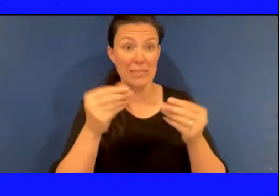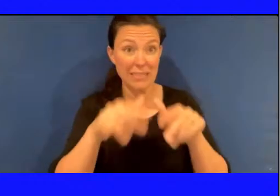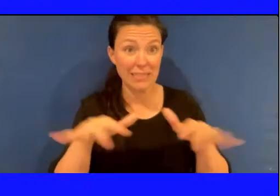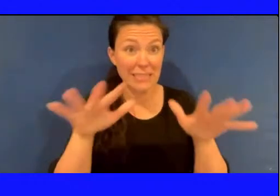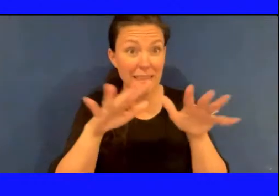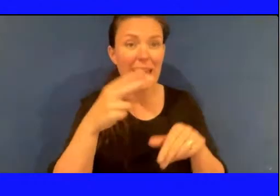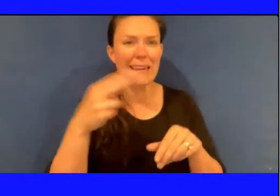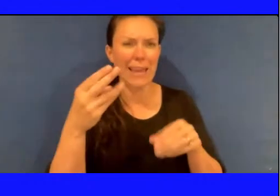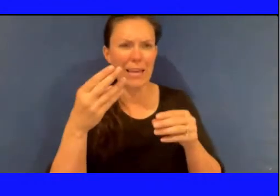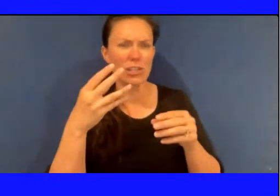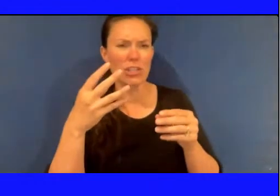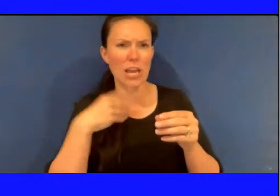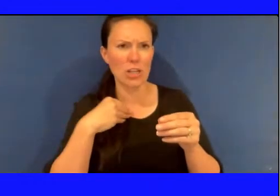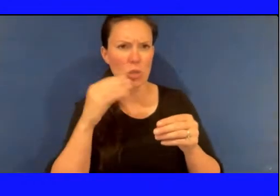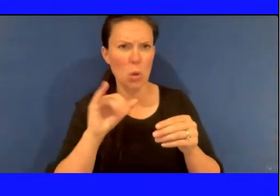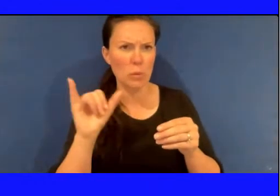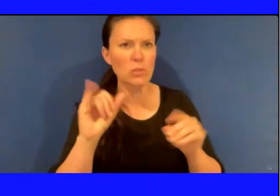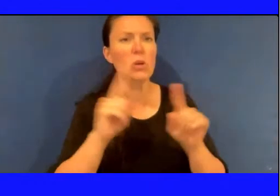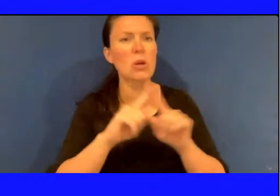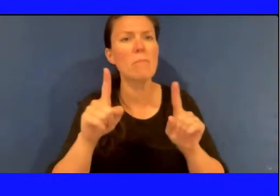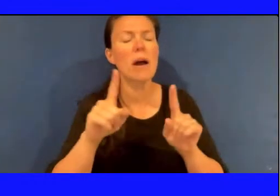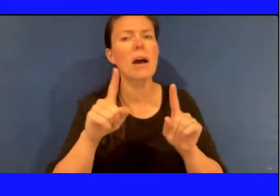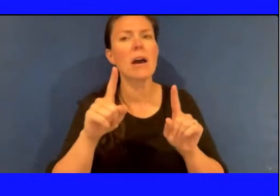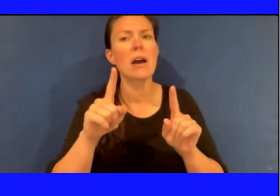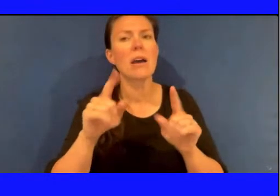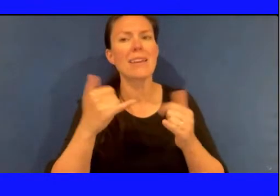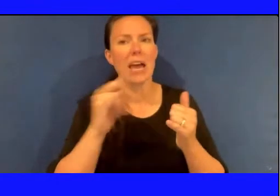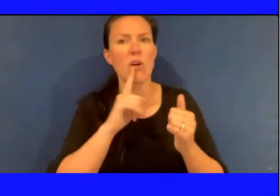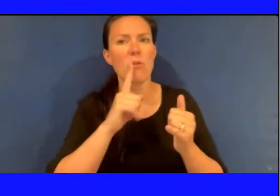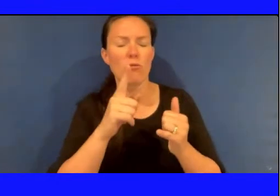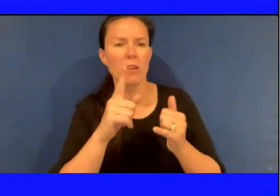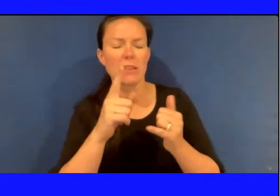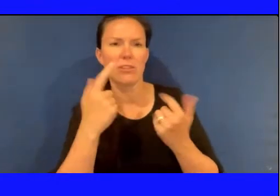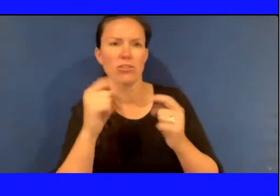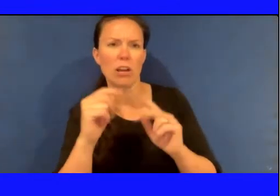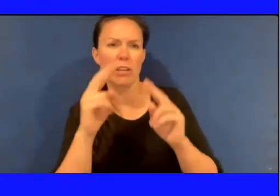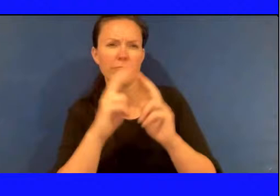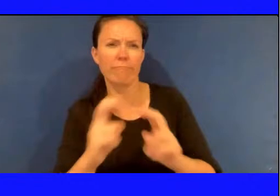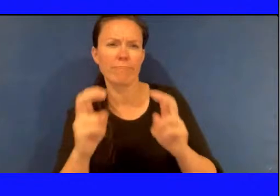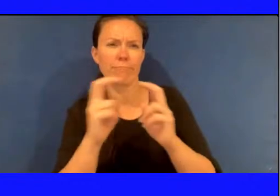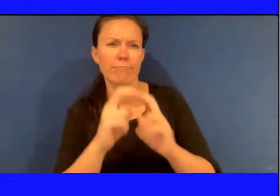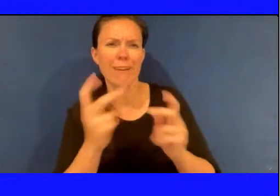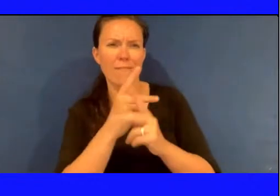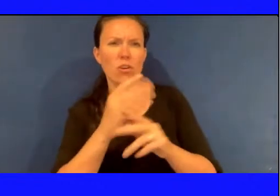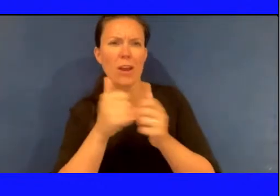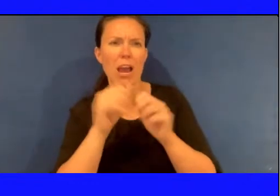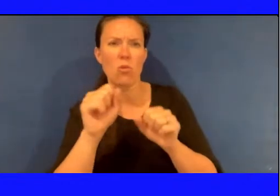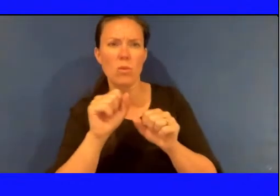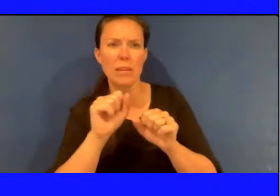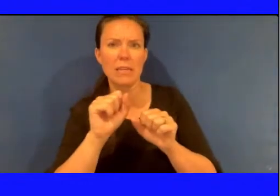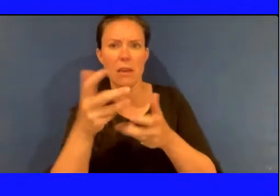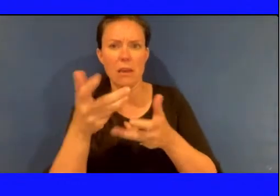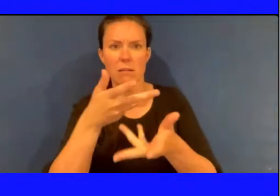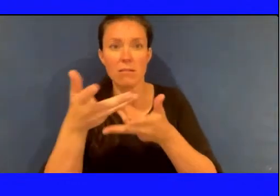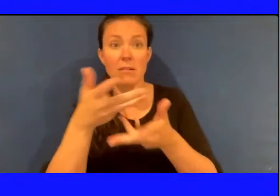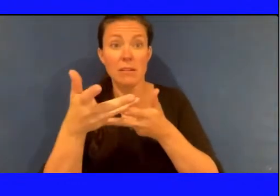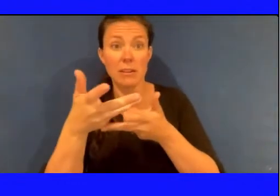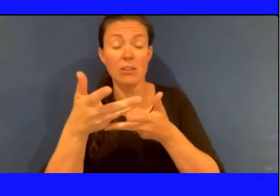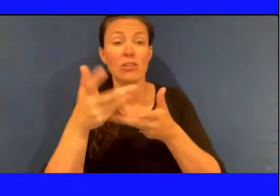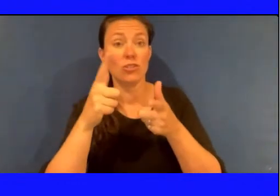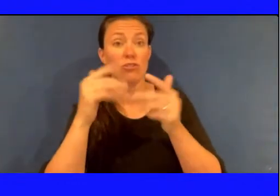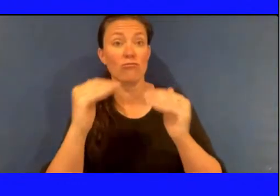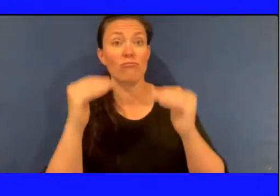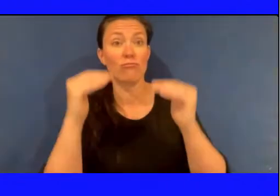to dig in and really understand how we could be working collaboratively to advance the mayor's housing plan, but to